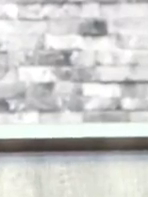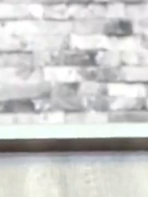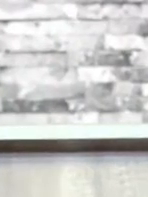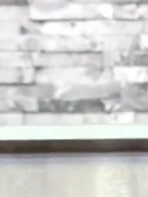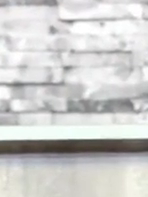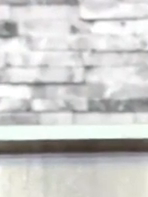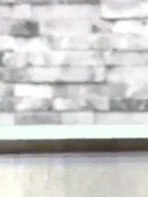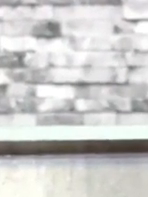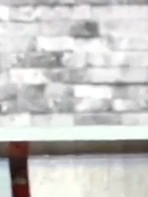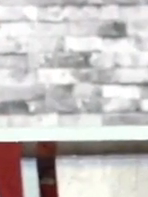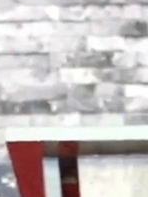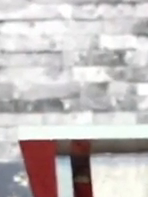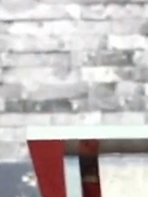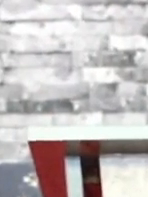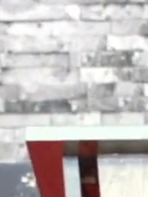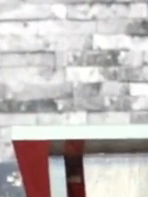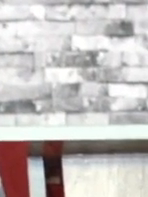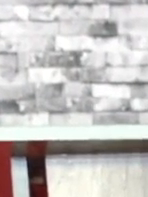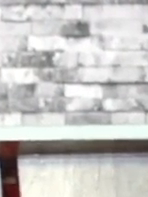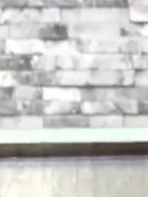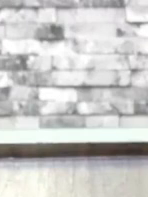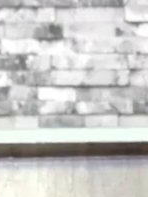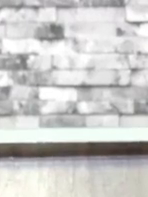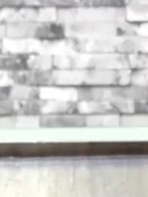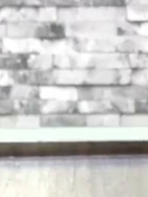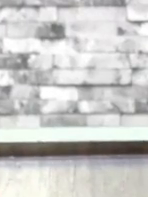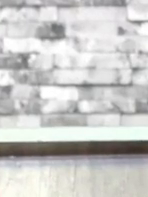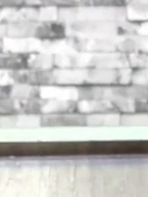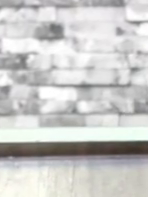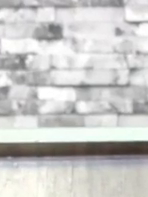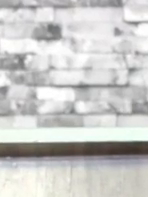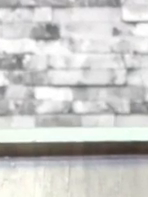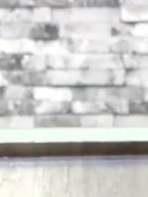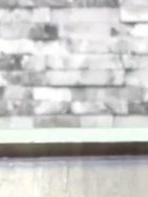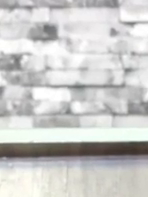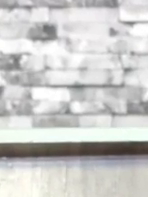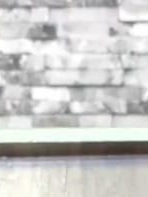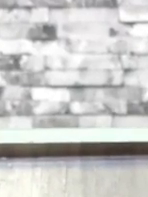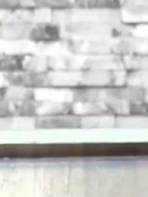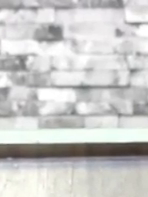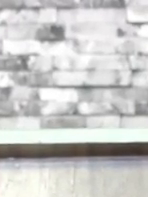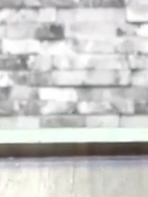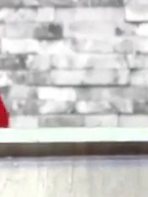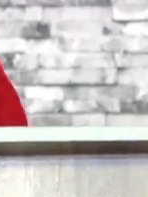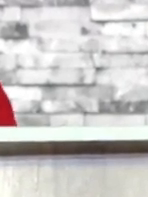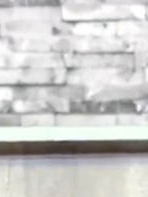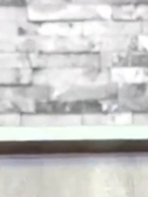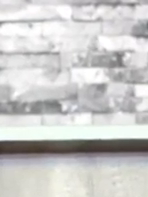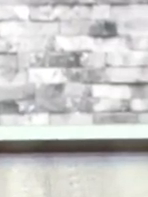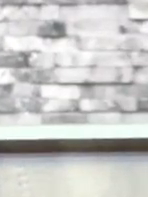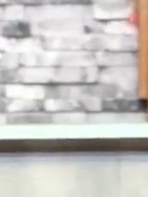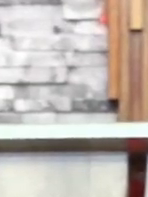have seen him speak on TV? Wangapi wamemwona akiongea kwenye runinga? Aha, even upstairs. Hata pale juu. How many